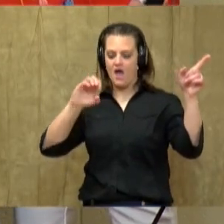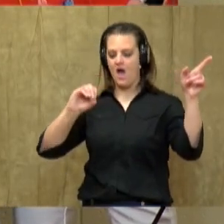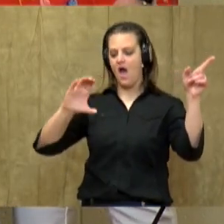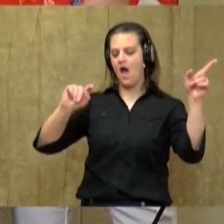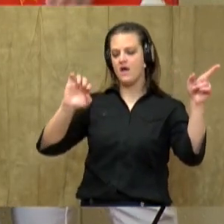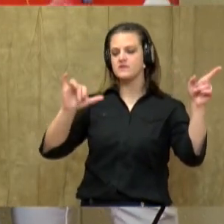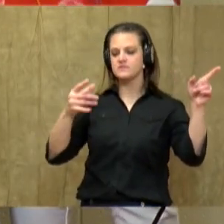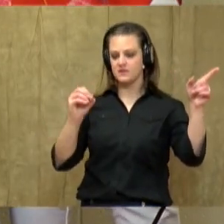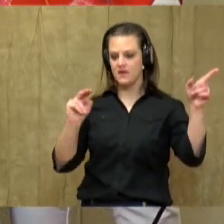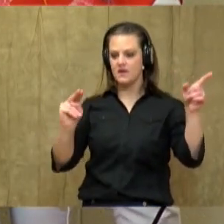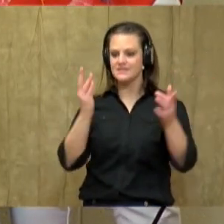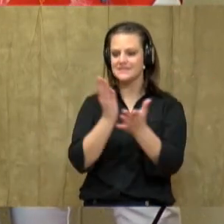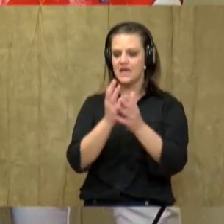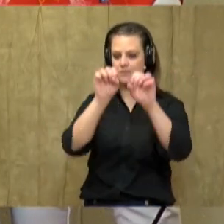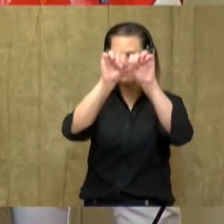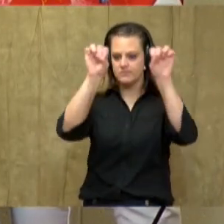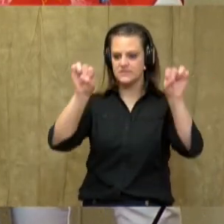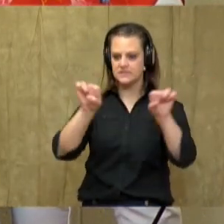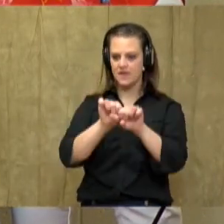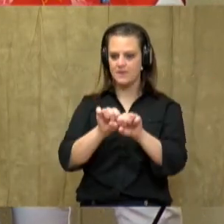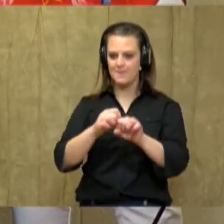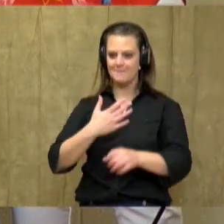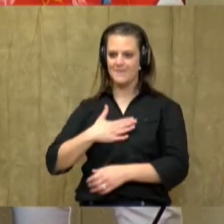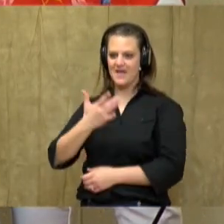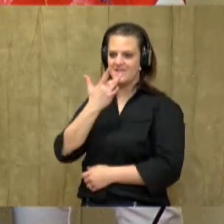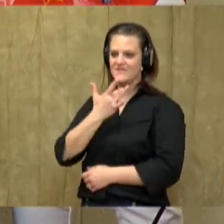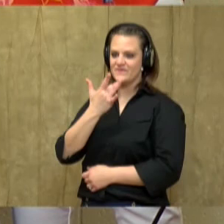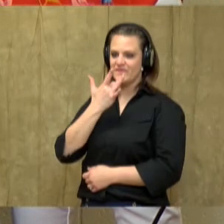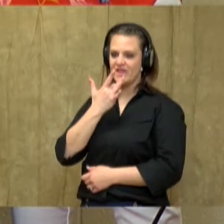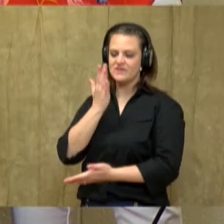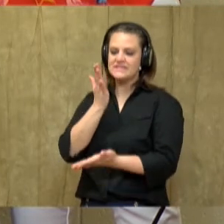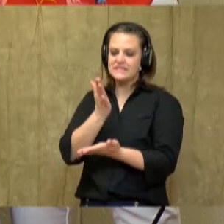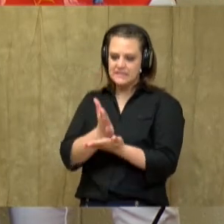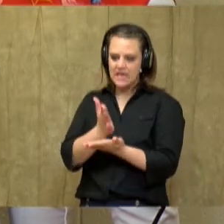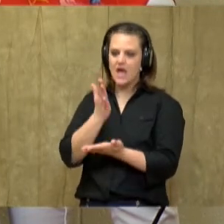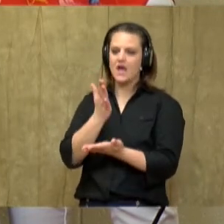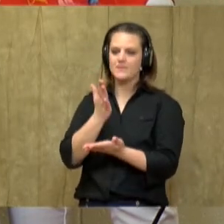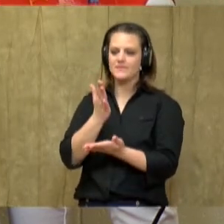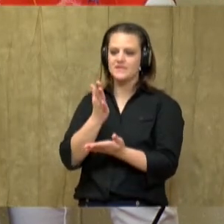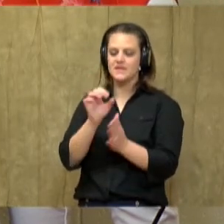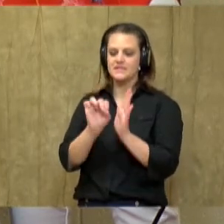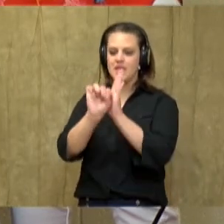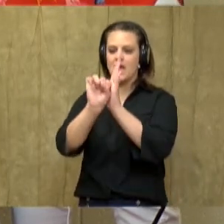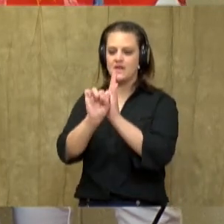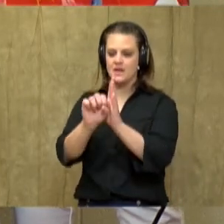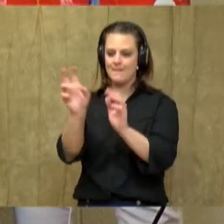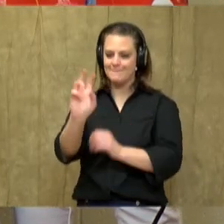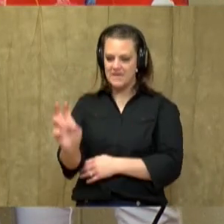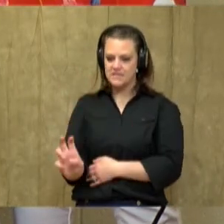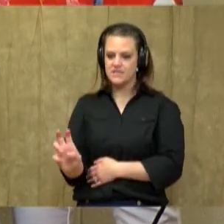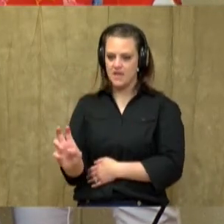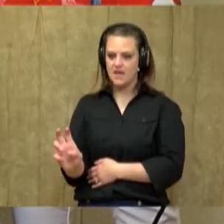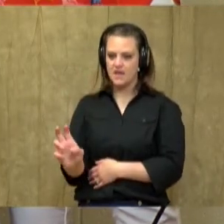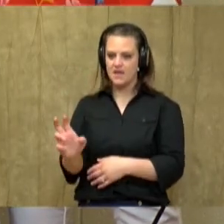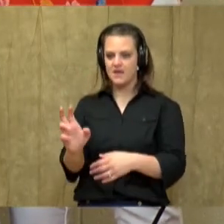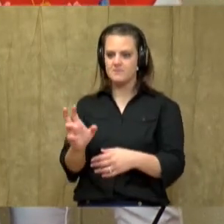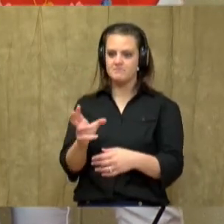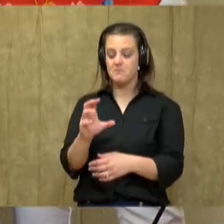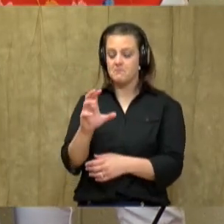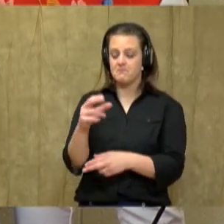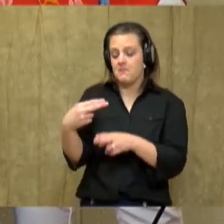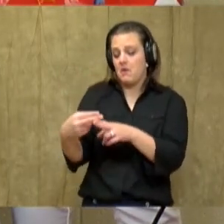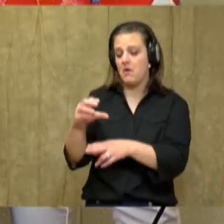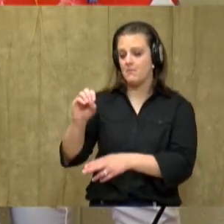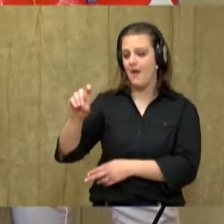my favorite that we have in school is what we call the stop sign pizzas, right? And we could also call those